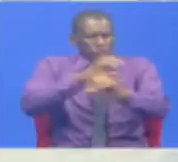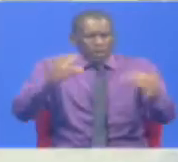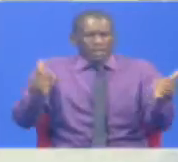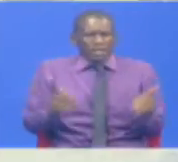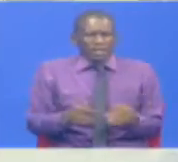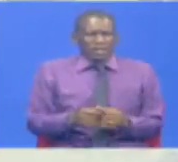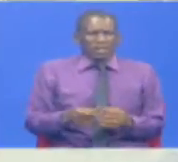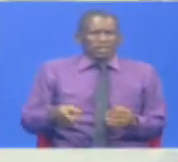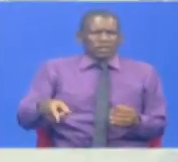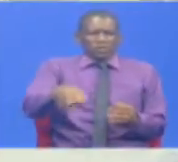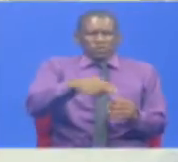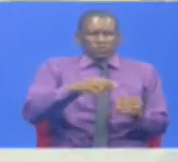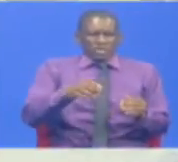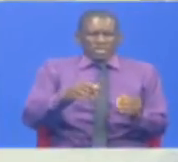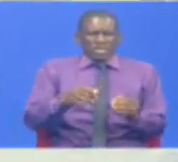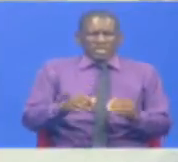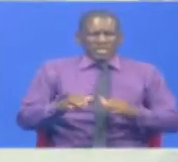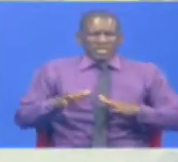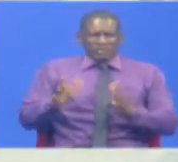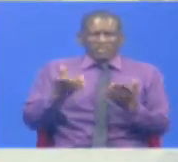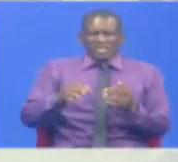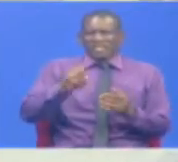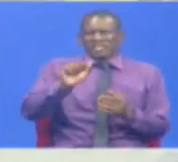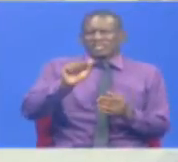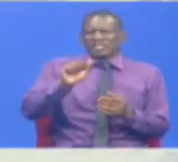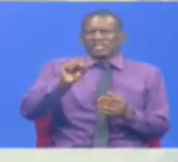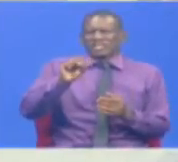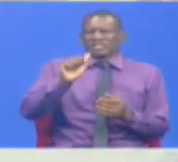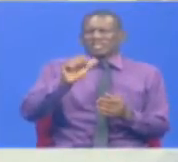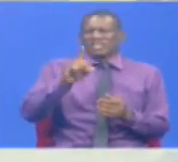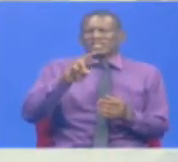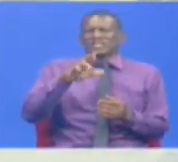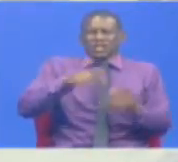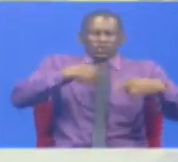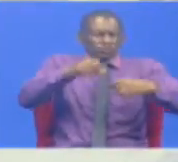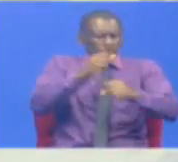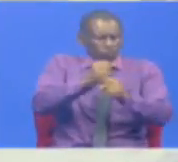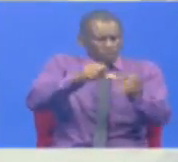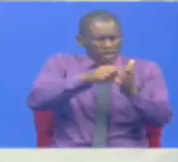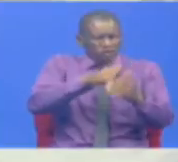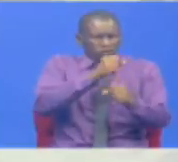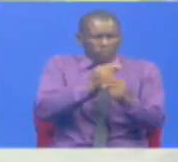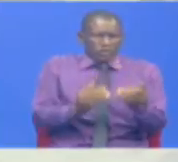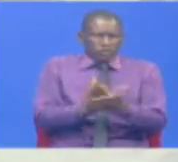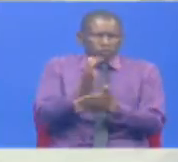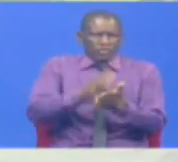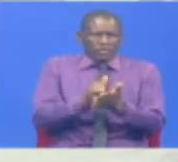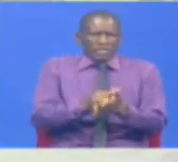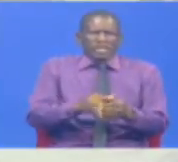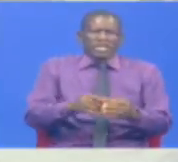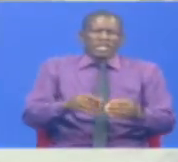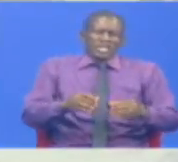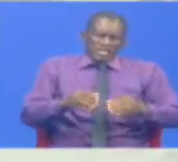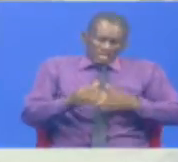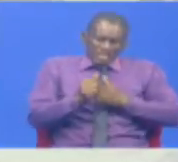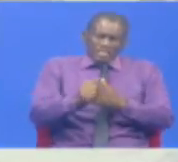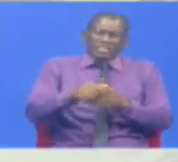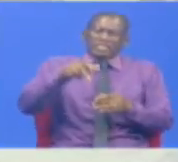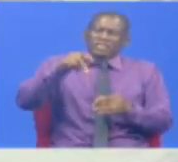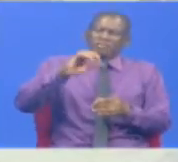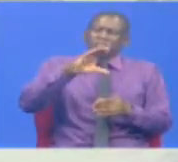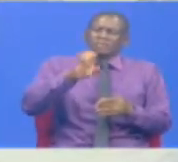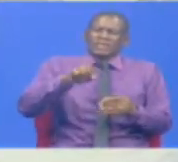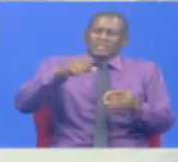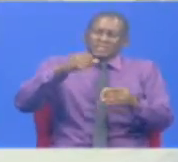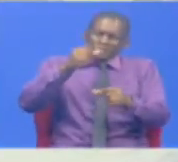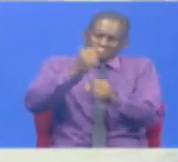leave Lemotit village as Sandra continues to work hard to ensure as she pacemakes for Team Kenya in London